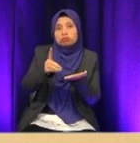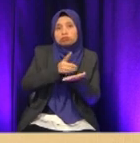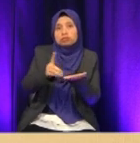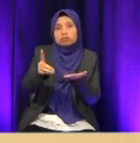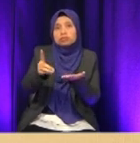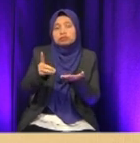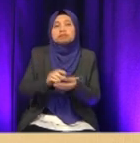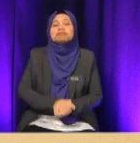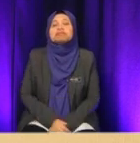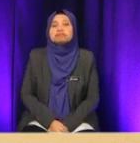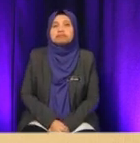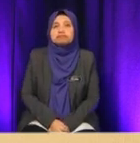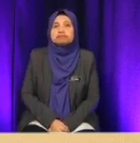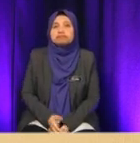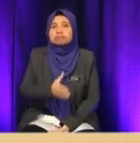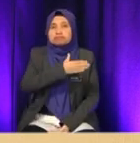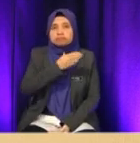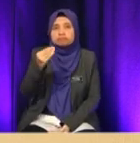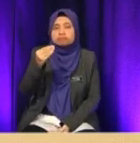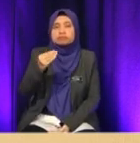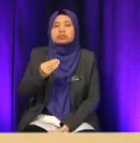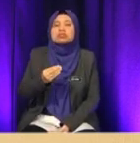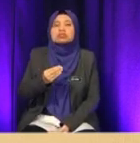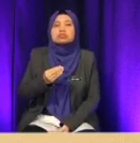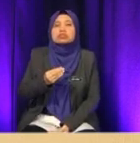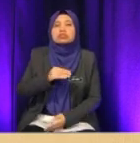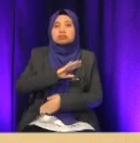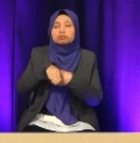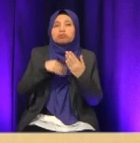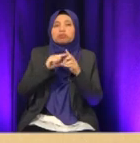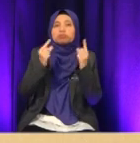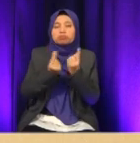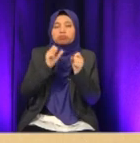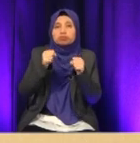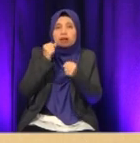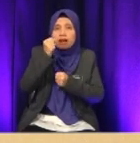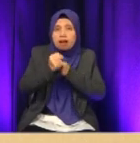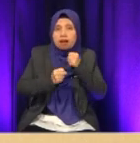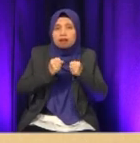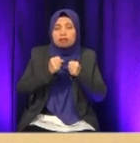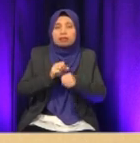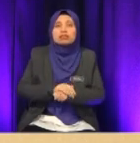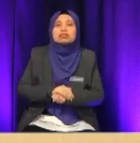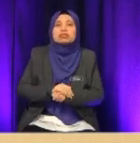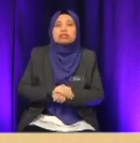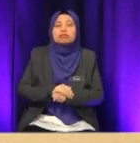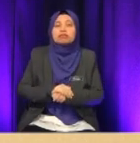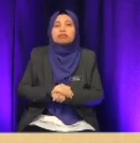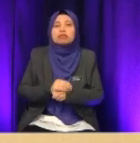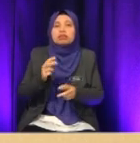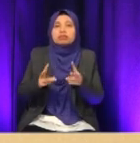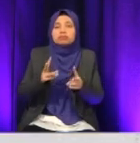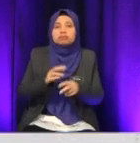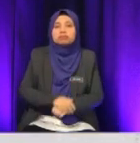isn't compulsory. Then you can participate in whichever group runs or individual visits you like, whenever you feel like it.